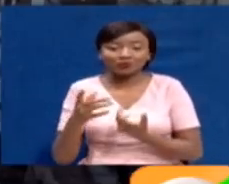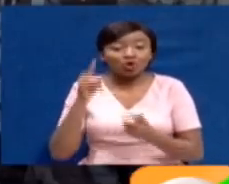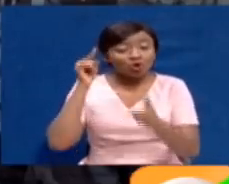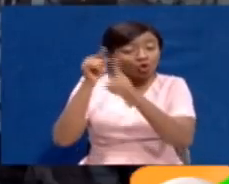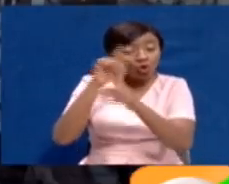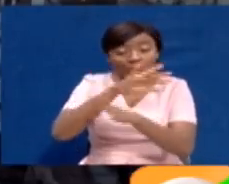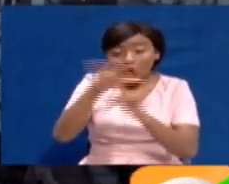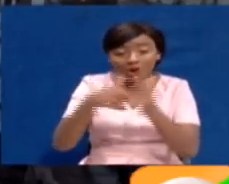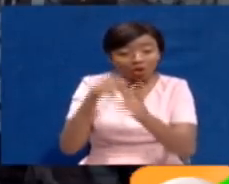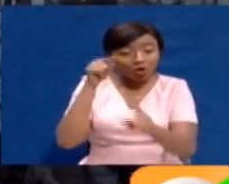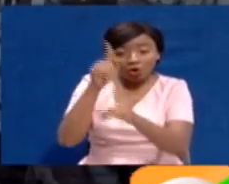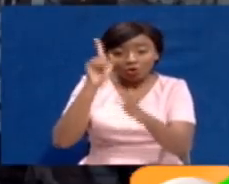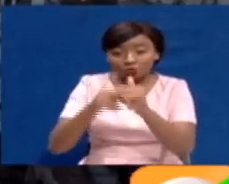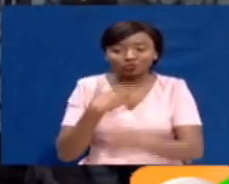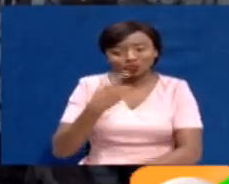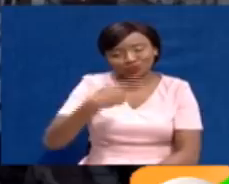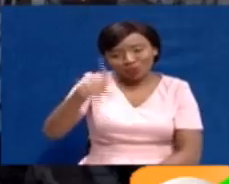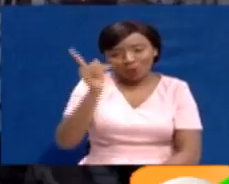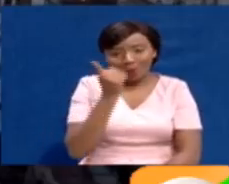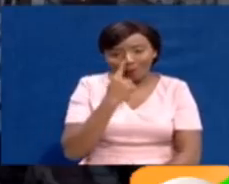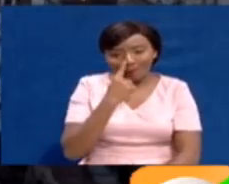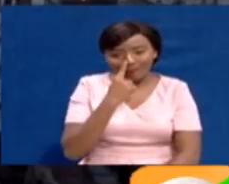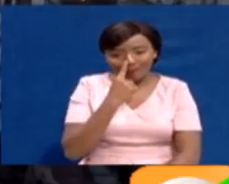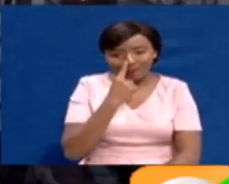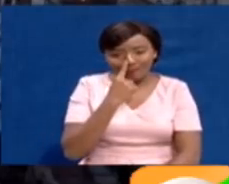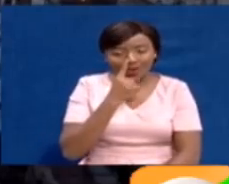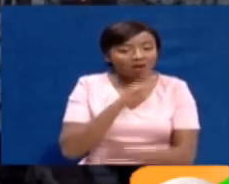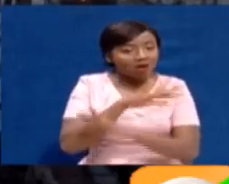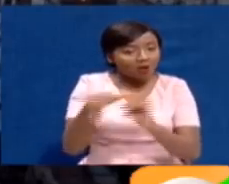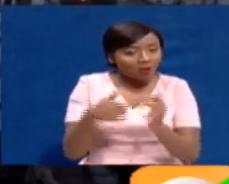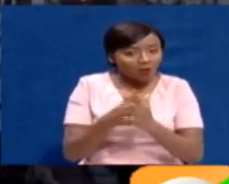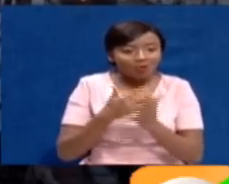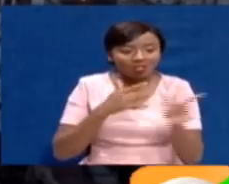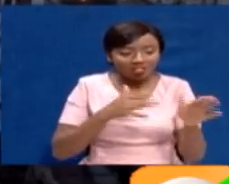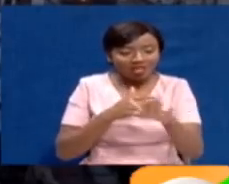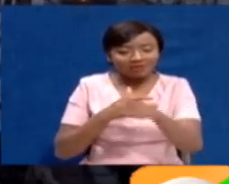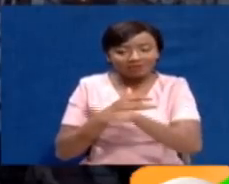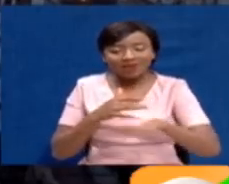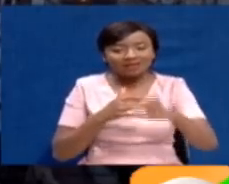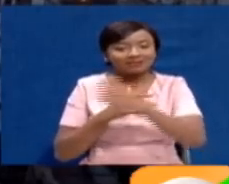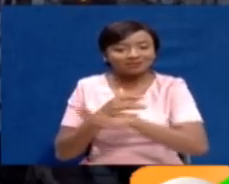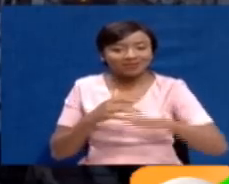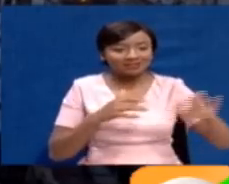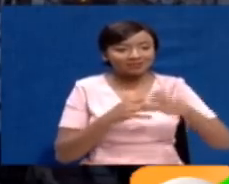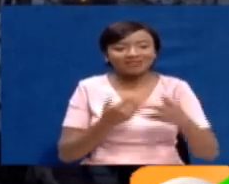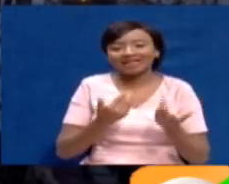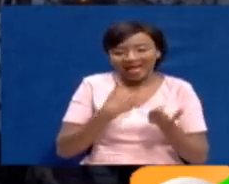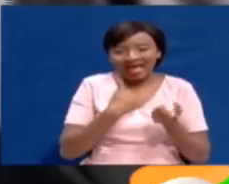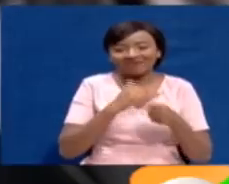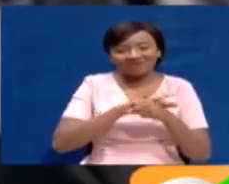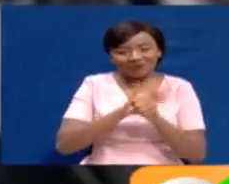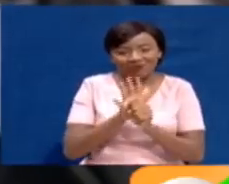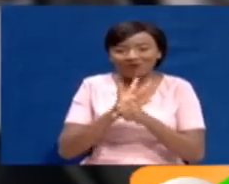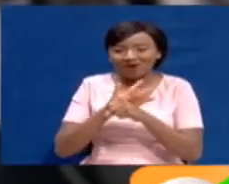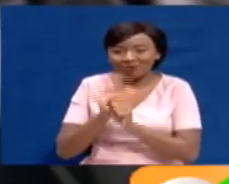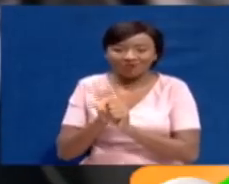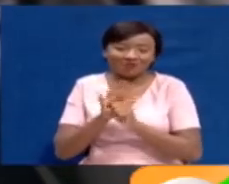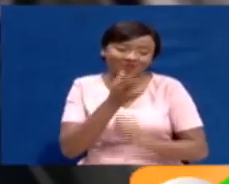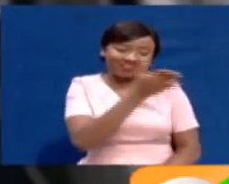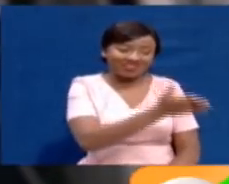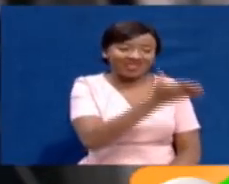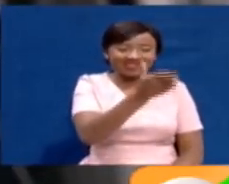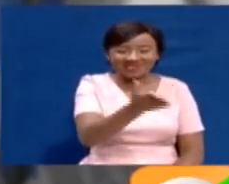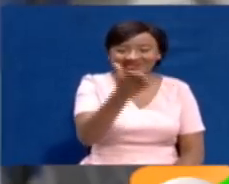sun settles in the west. Almost every estate in the capital has a positive coronavirus case.